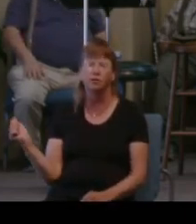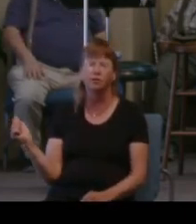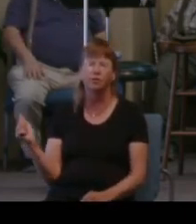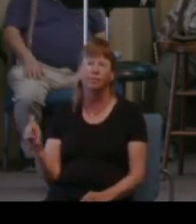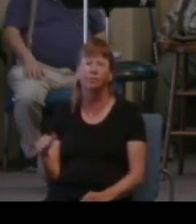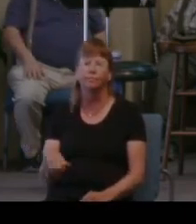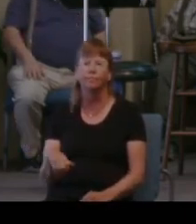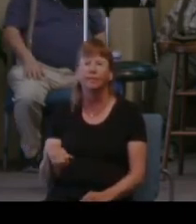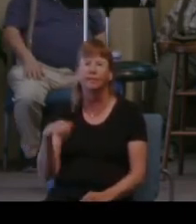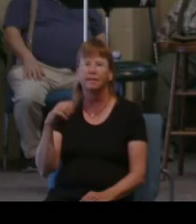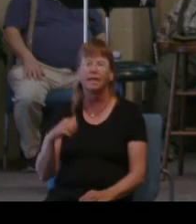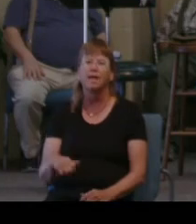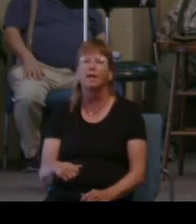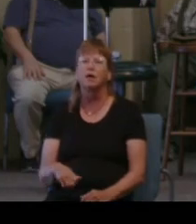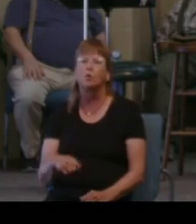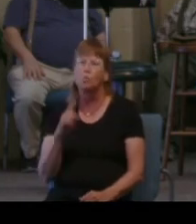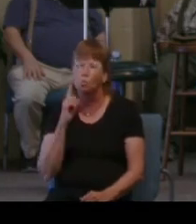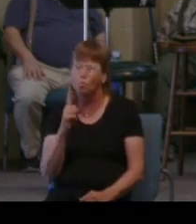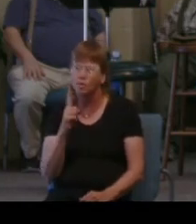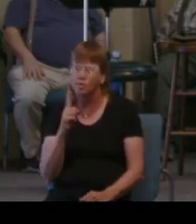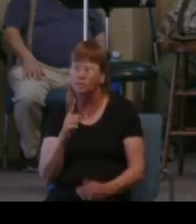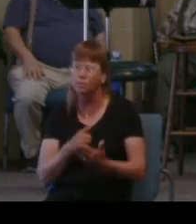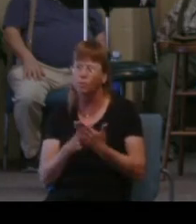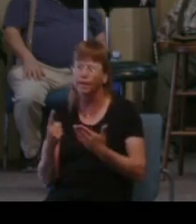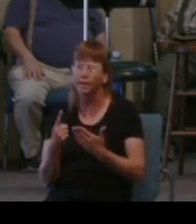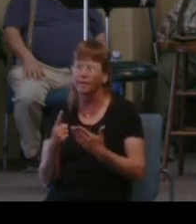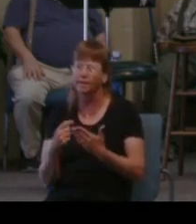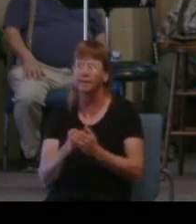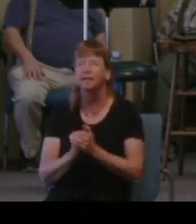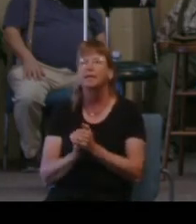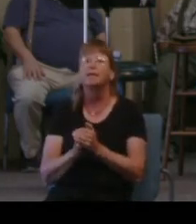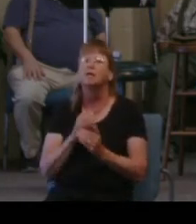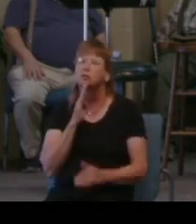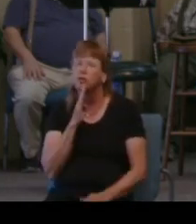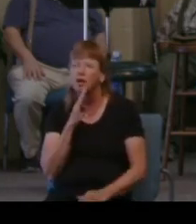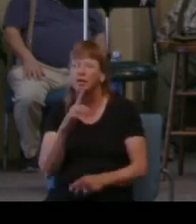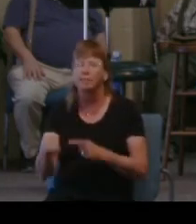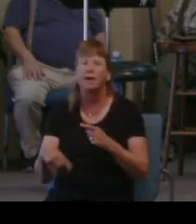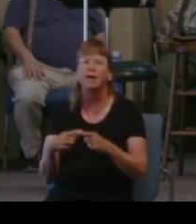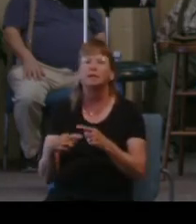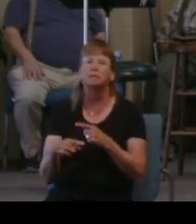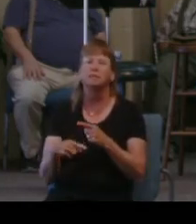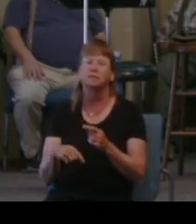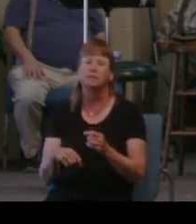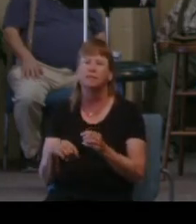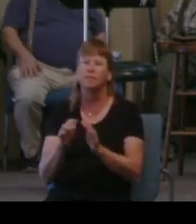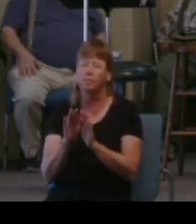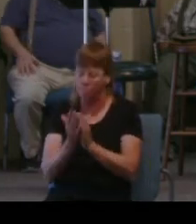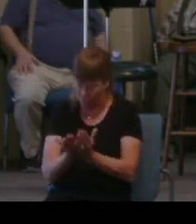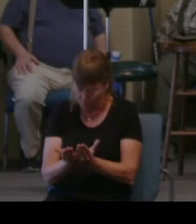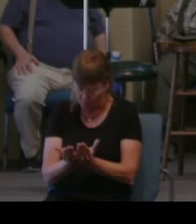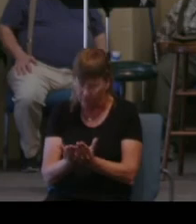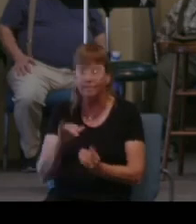the way till now, sitting down each week going through who Jesus is, looking at the book of John now. They did our